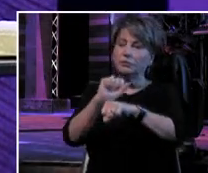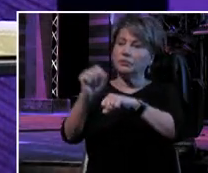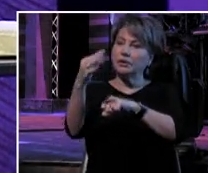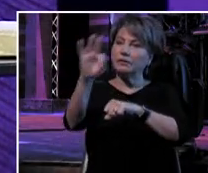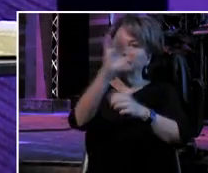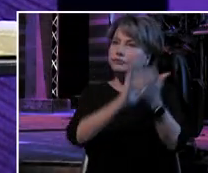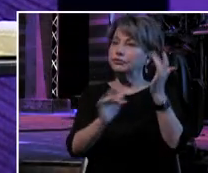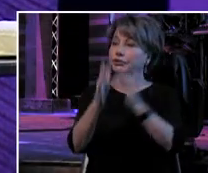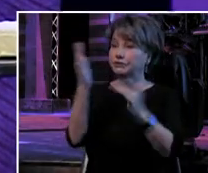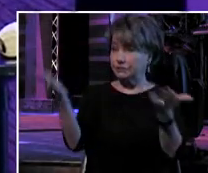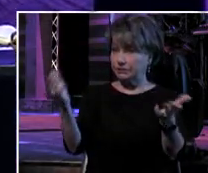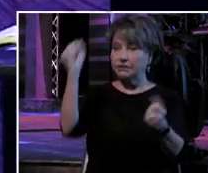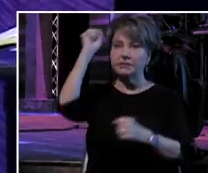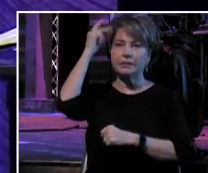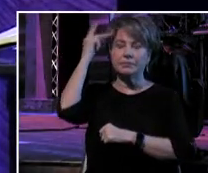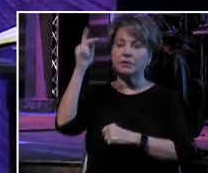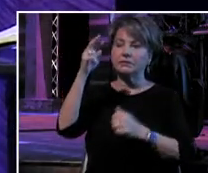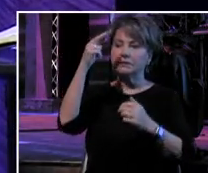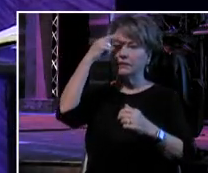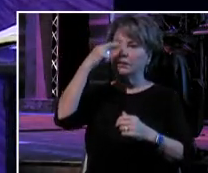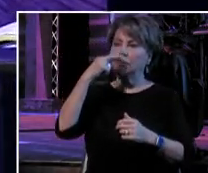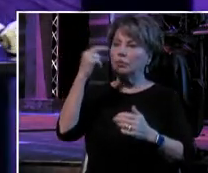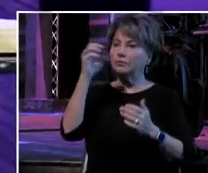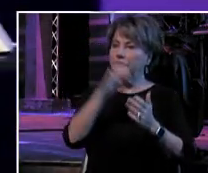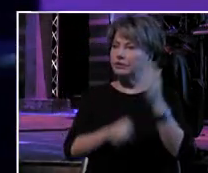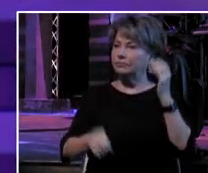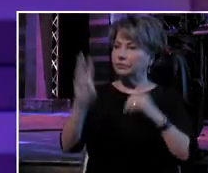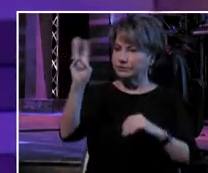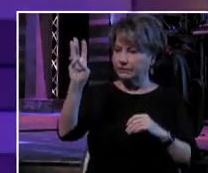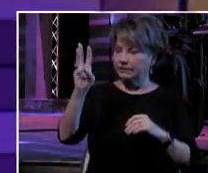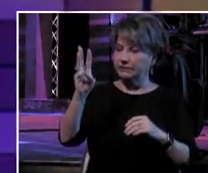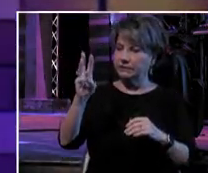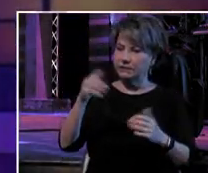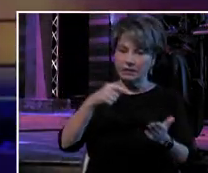Jesus. Paul says in Romans 6, he says this: the